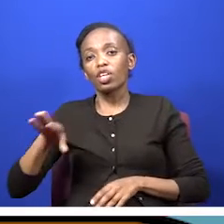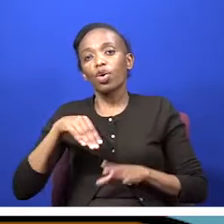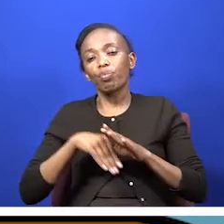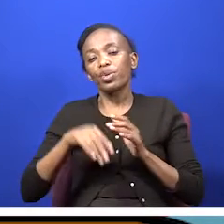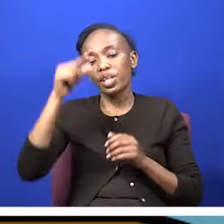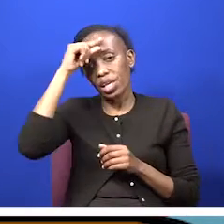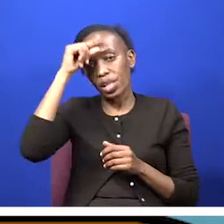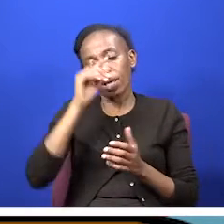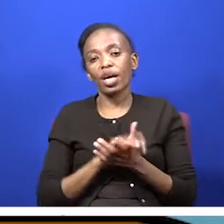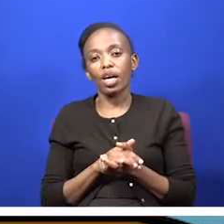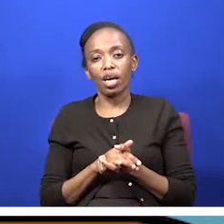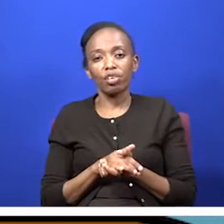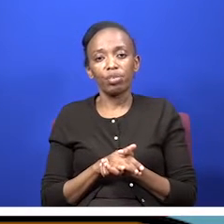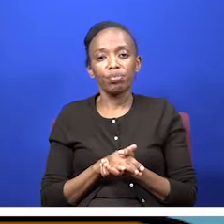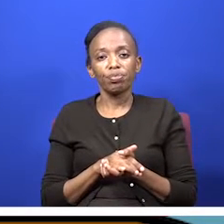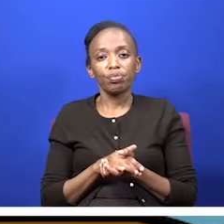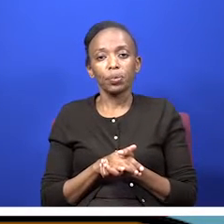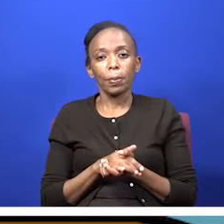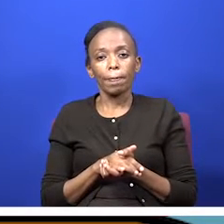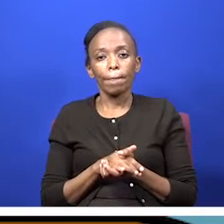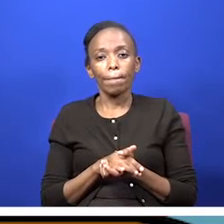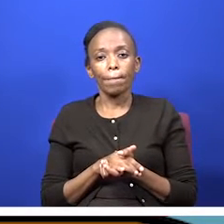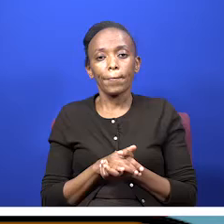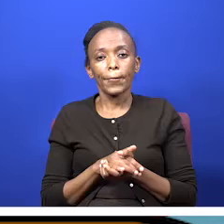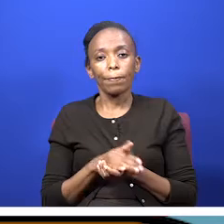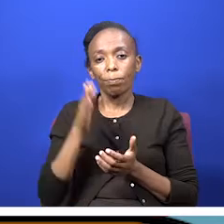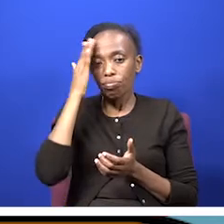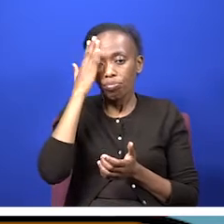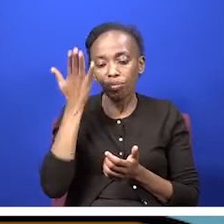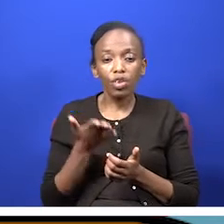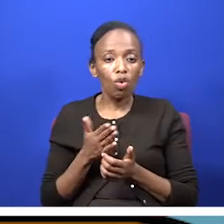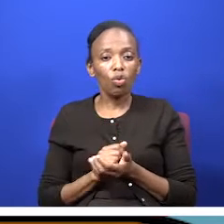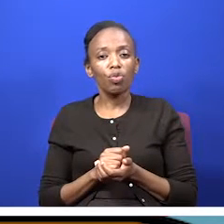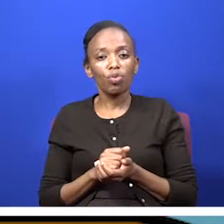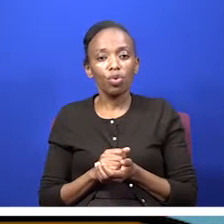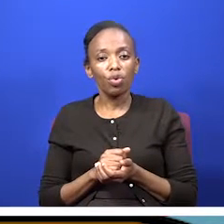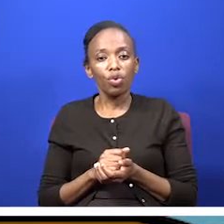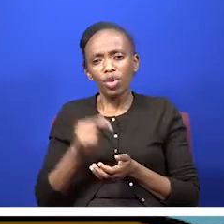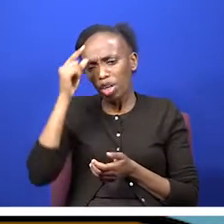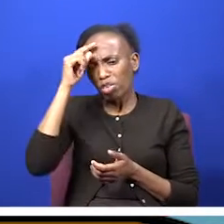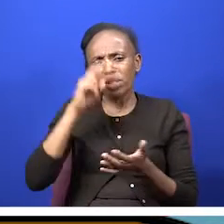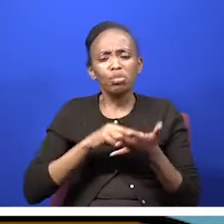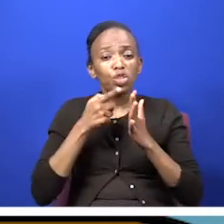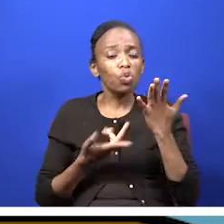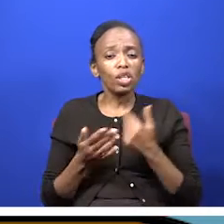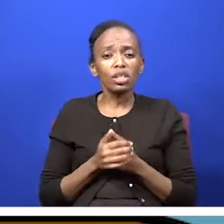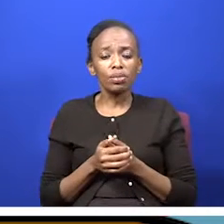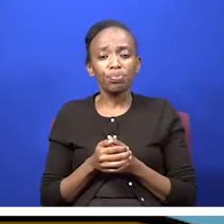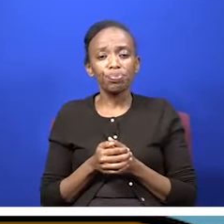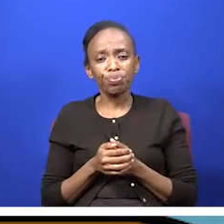Establishing God's kingdom in the government. Do you know, Shadi? Yeah. What is